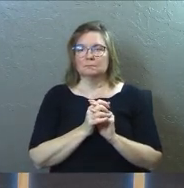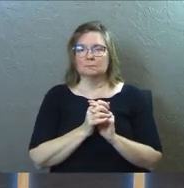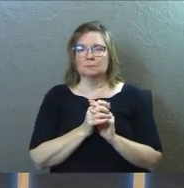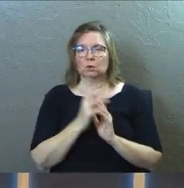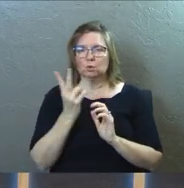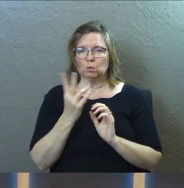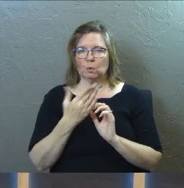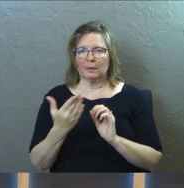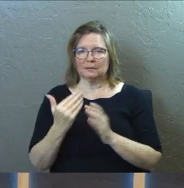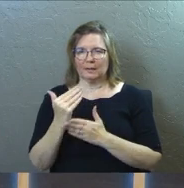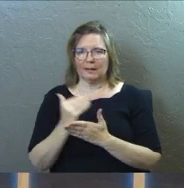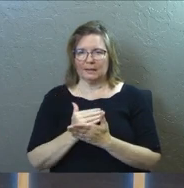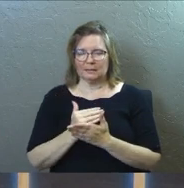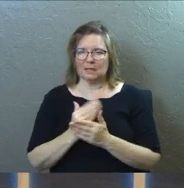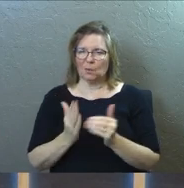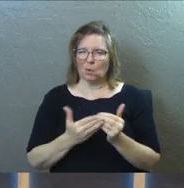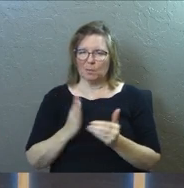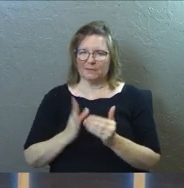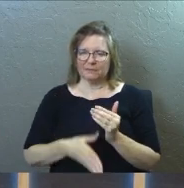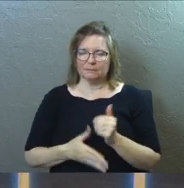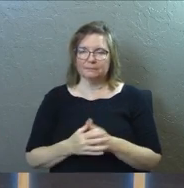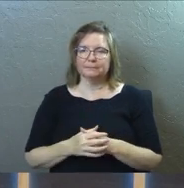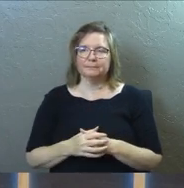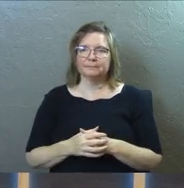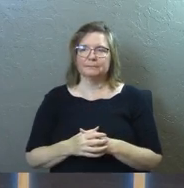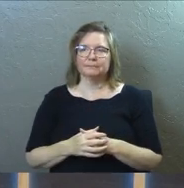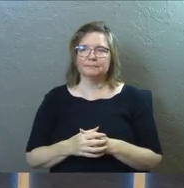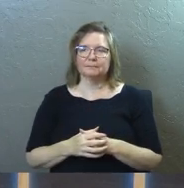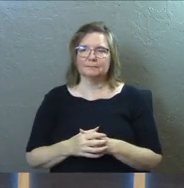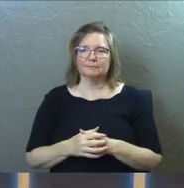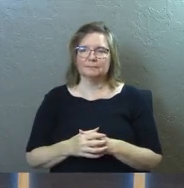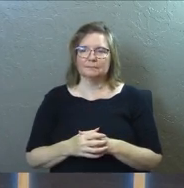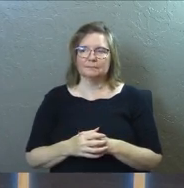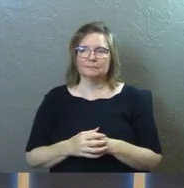Two disclaimers on that list. We're almost there.